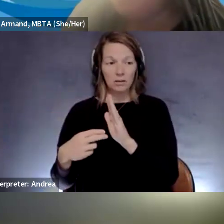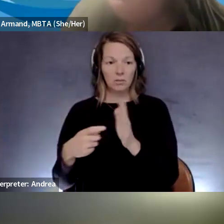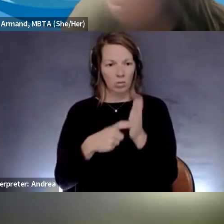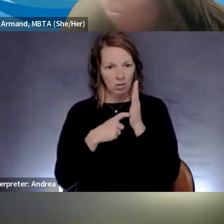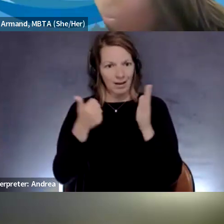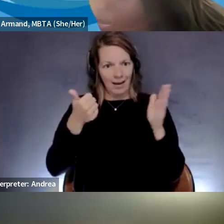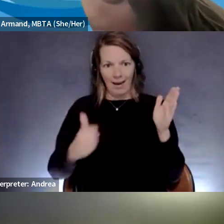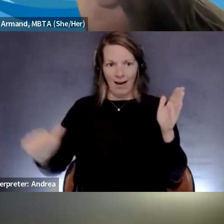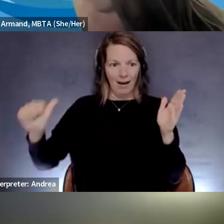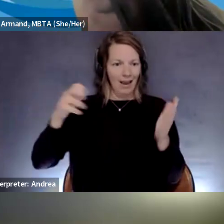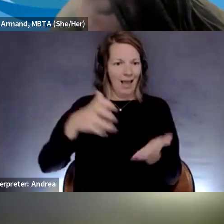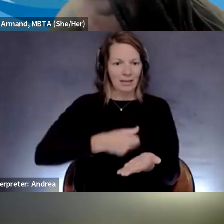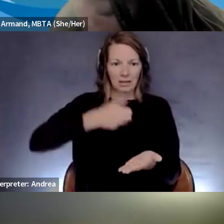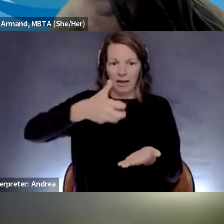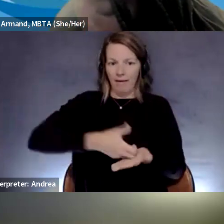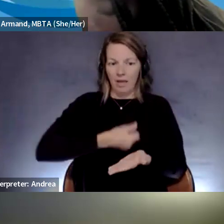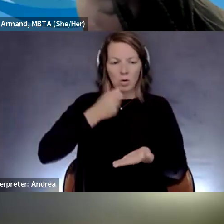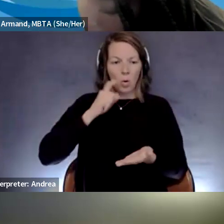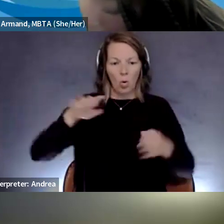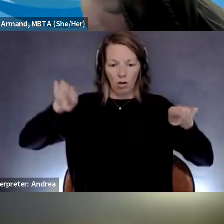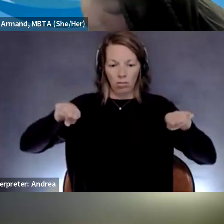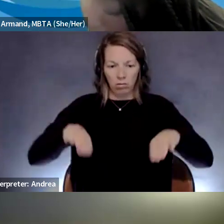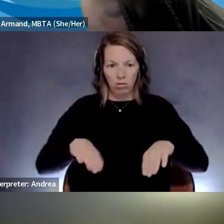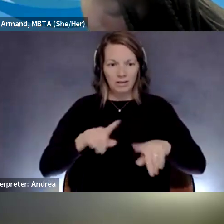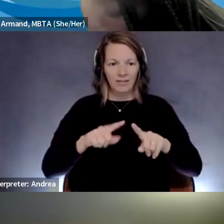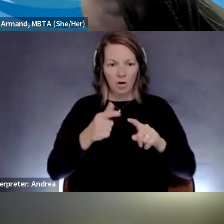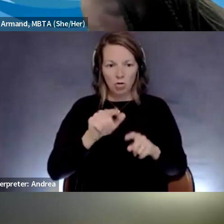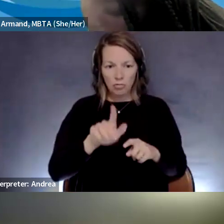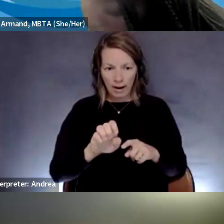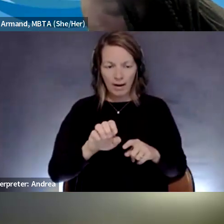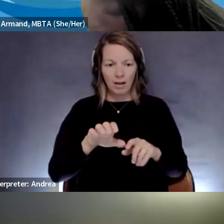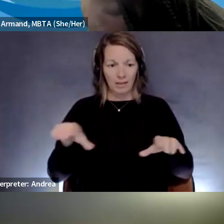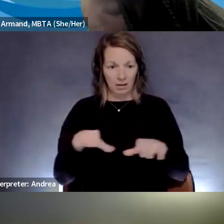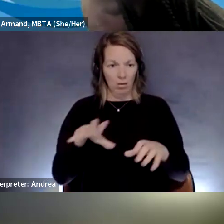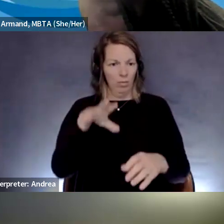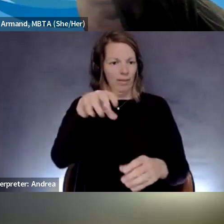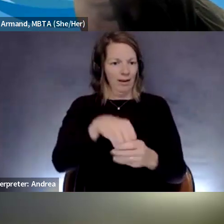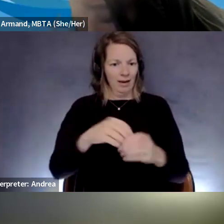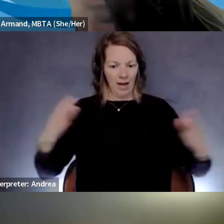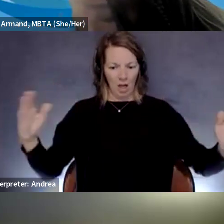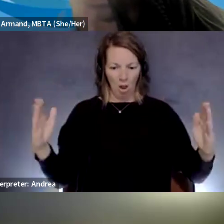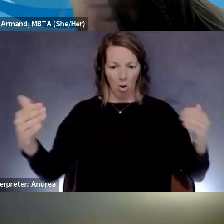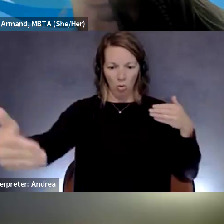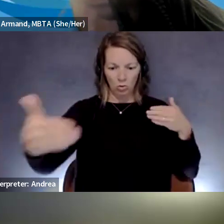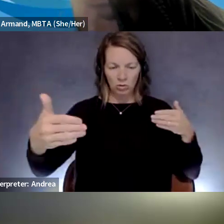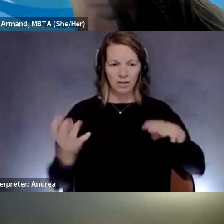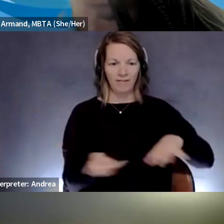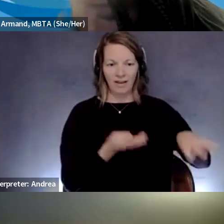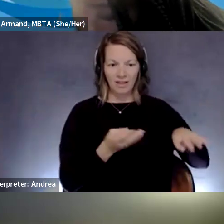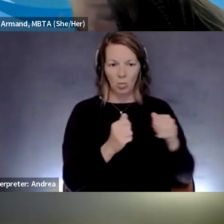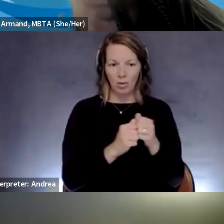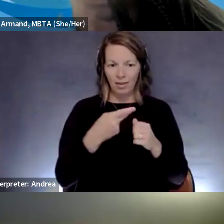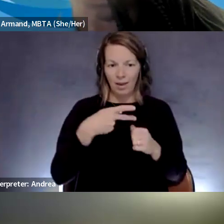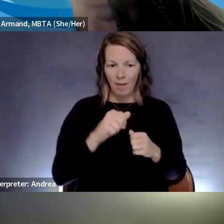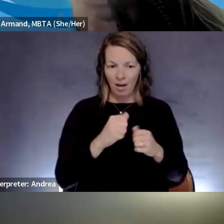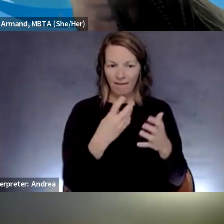that any excavation or regrading at this site be done within an enclosed structure vented with HEPA filters, but this